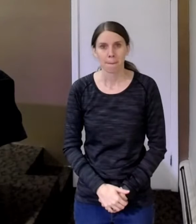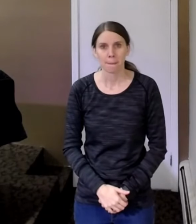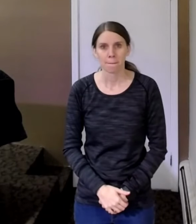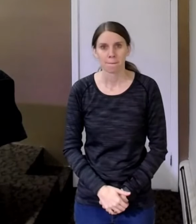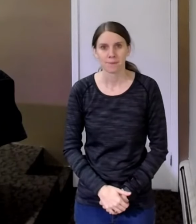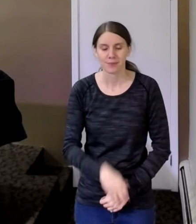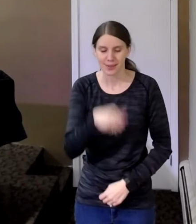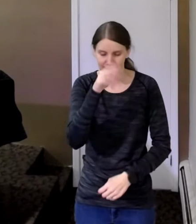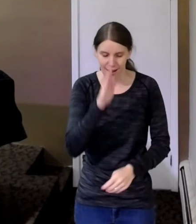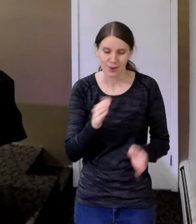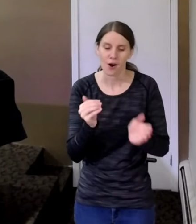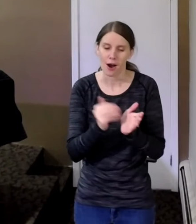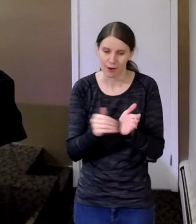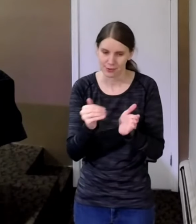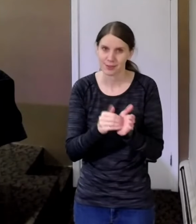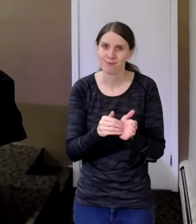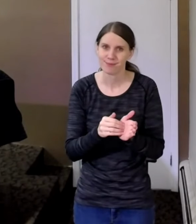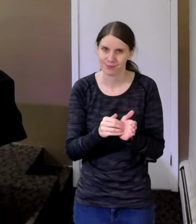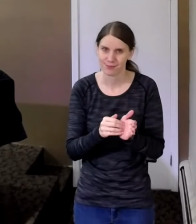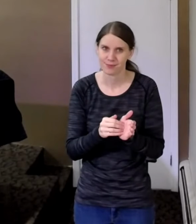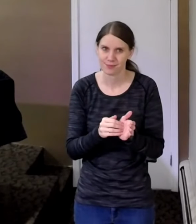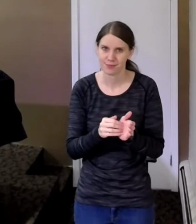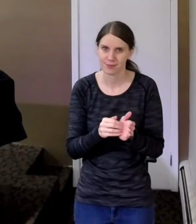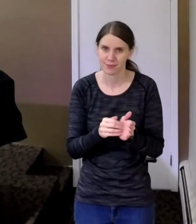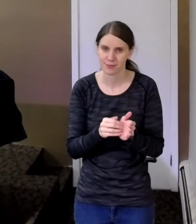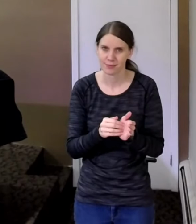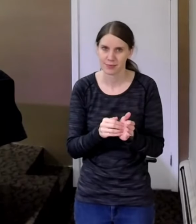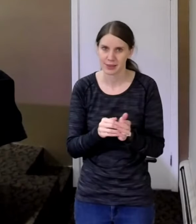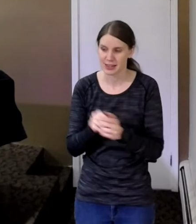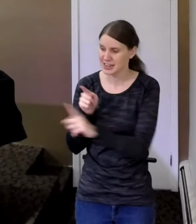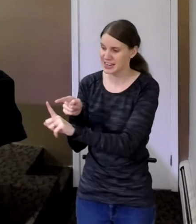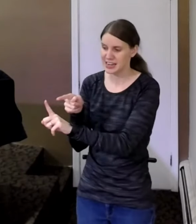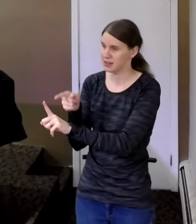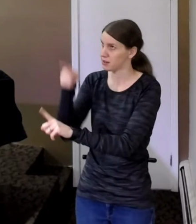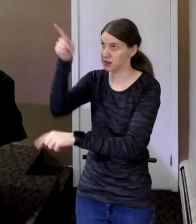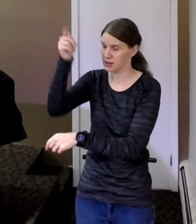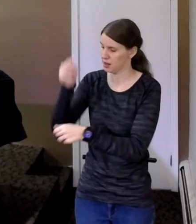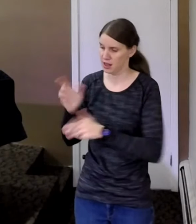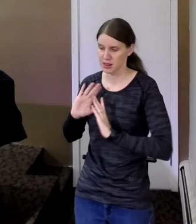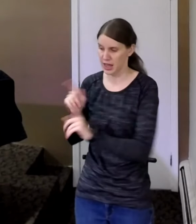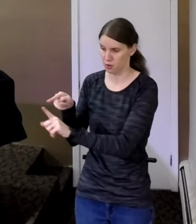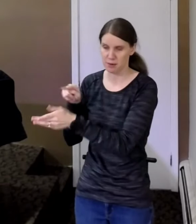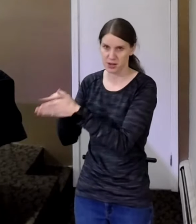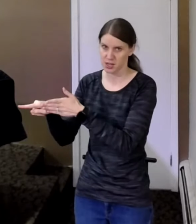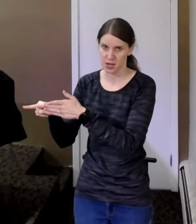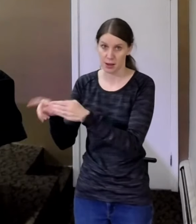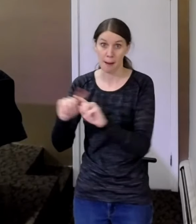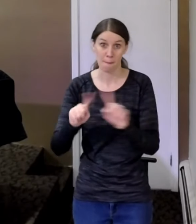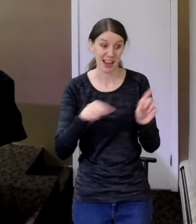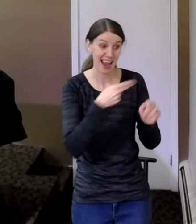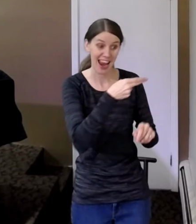God often does, it wasn't Mordecai that died on those gallows. It was Haman.